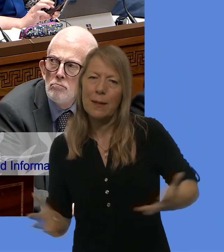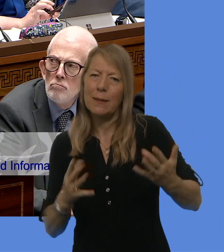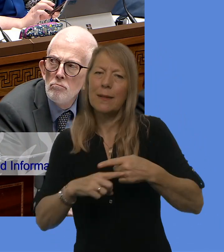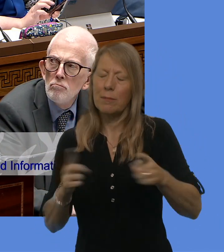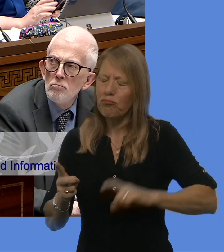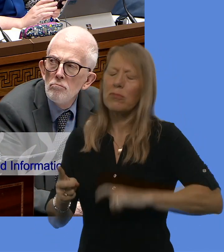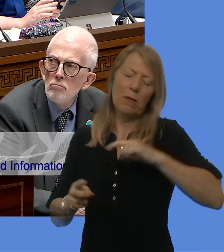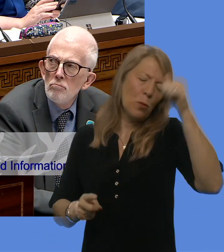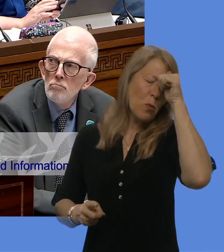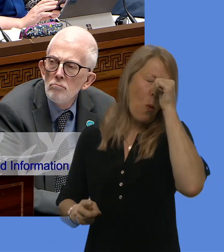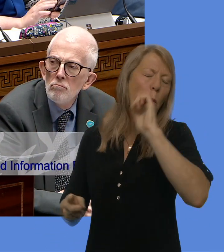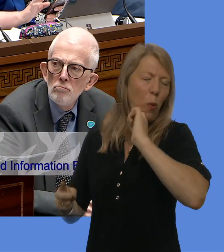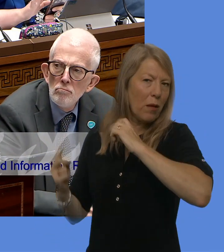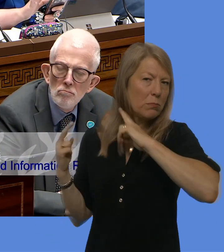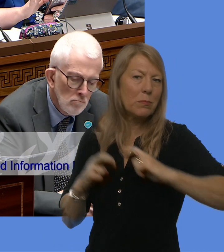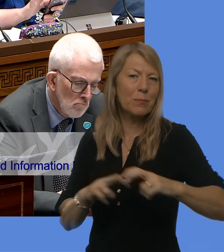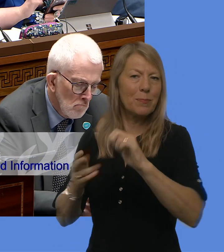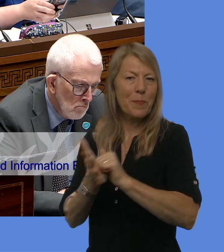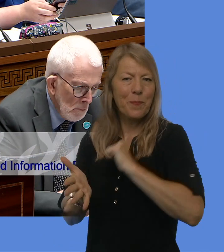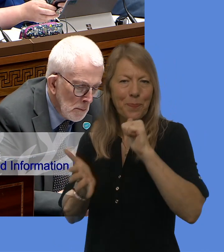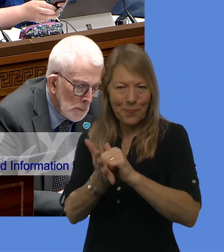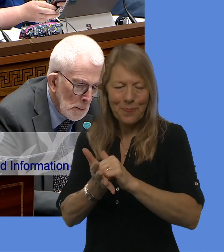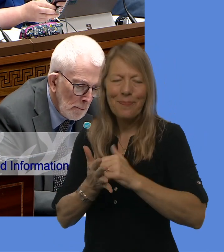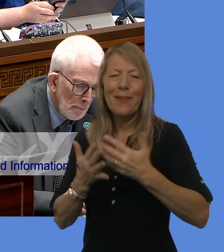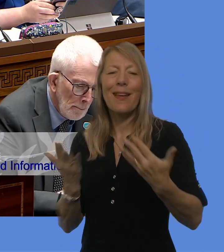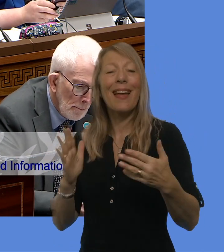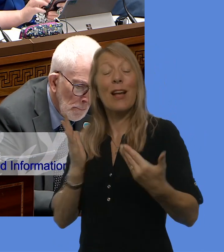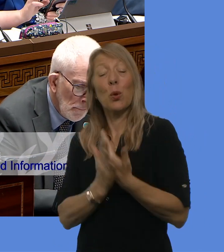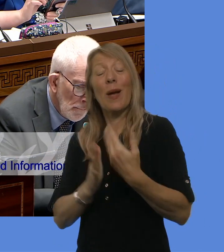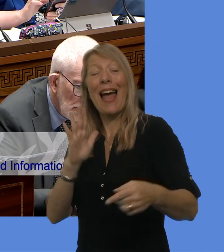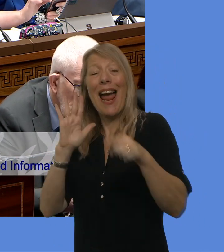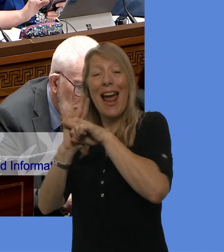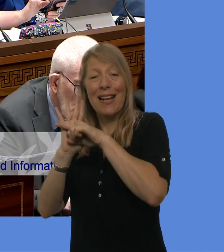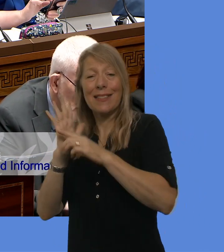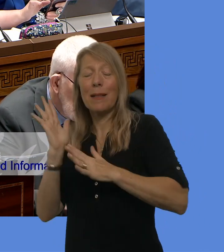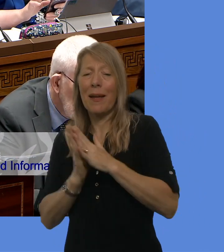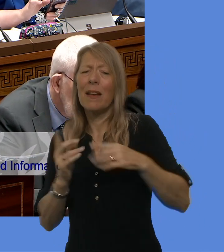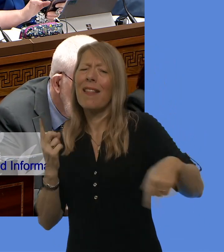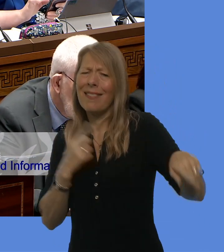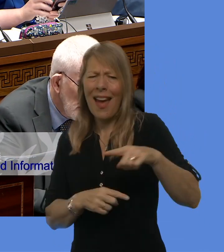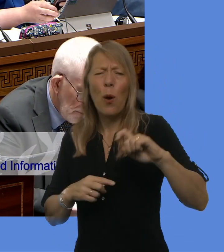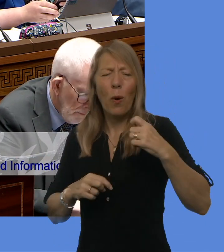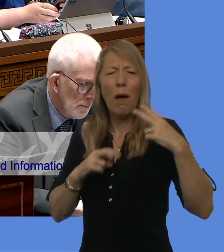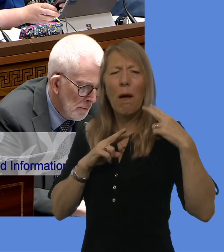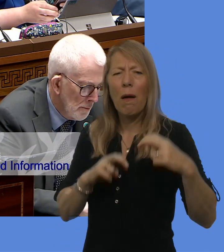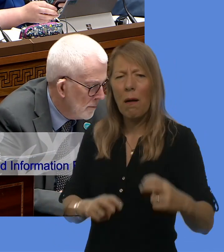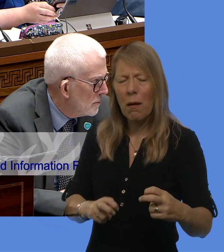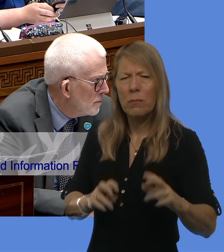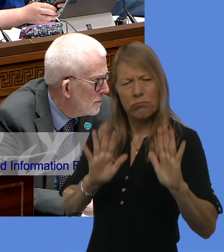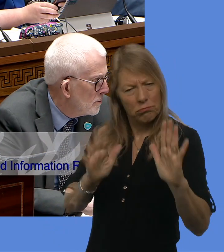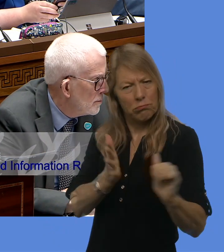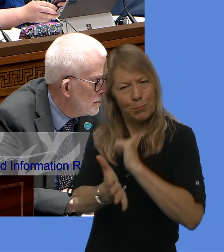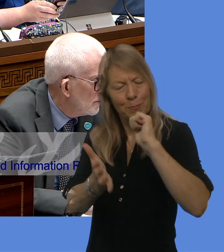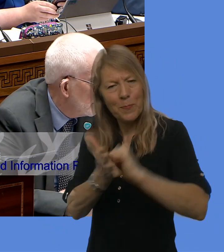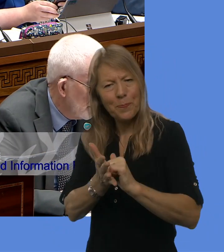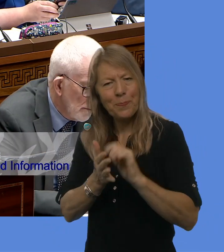nevertheless fully comply with any obligations now placed on them by the Act and will not seek to obstruct or frustrate in any way the delivery of truth